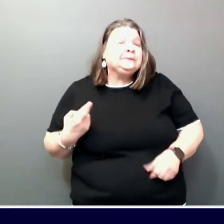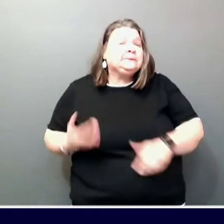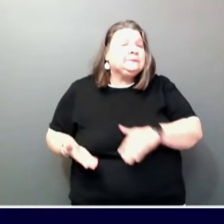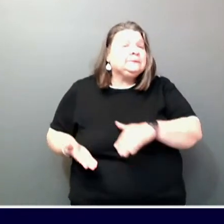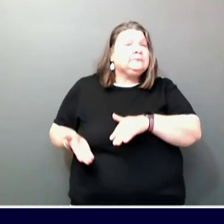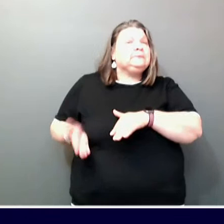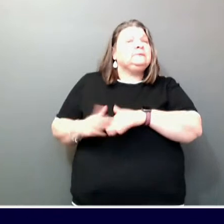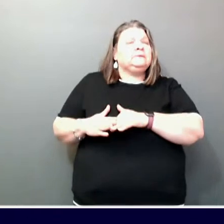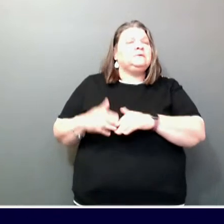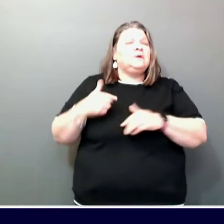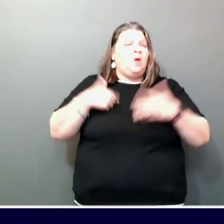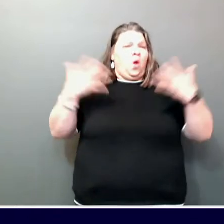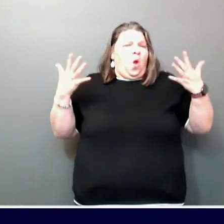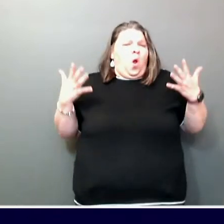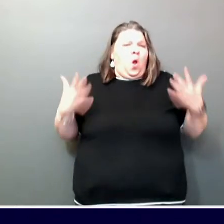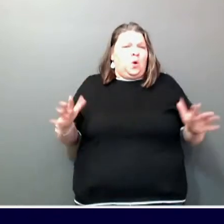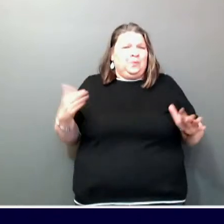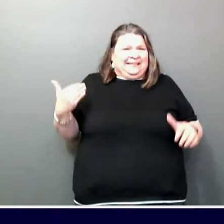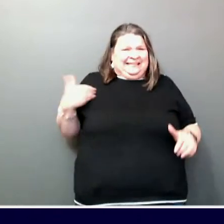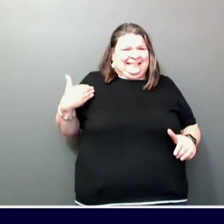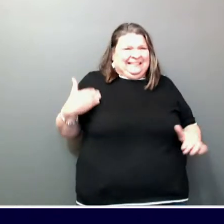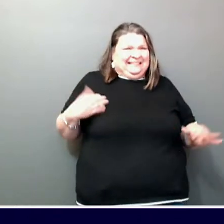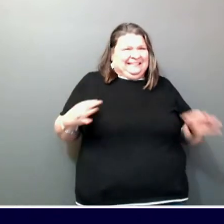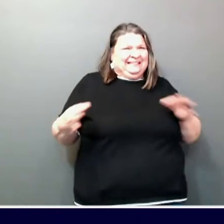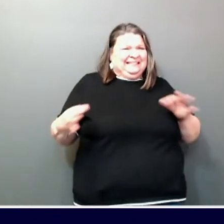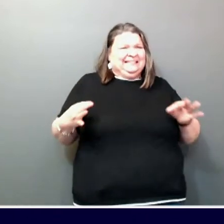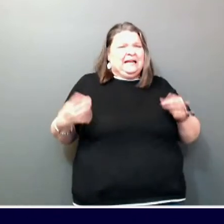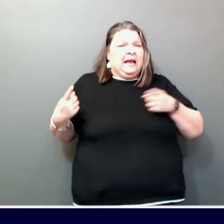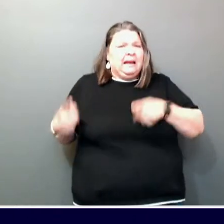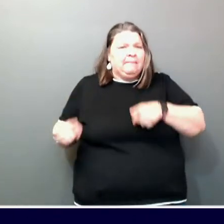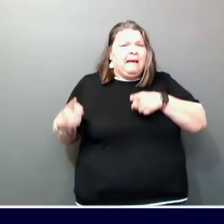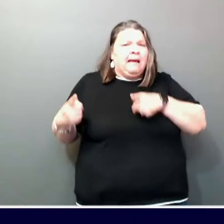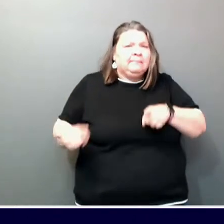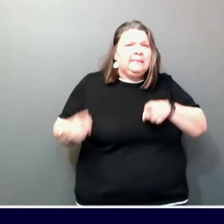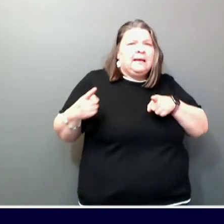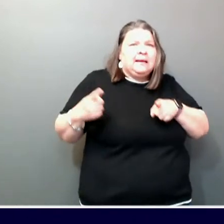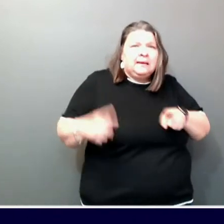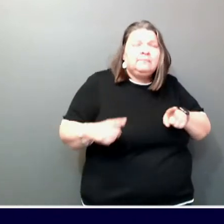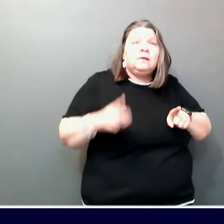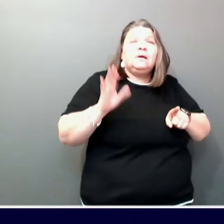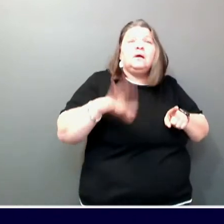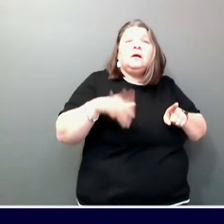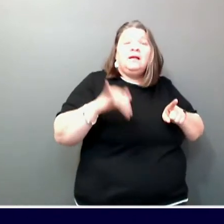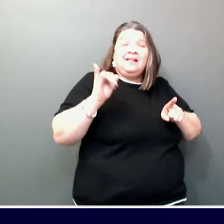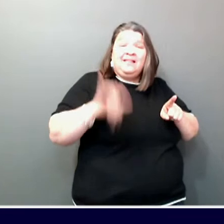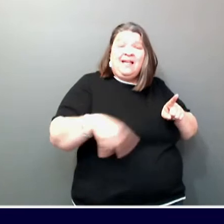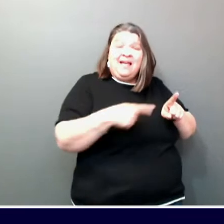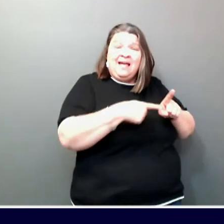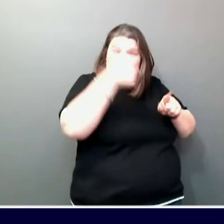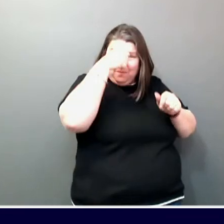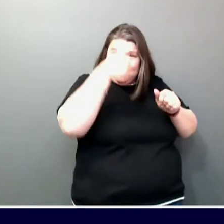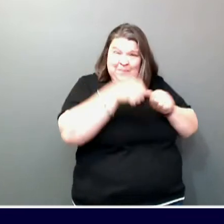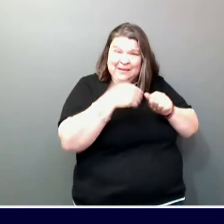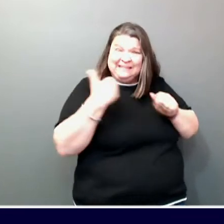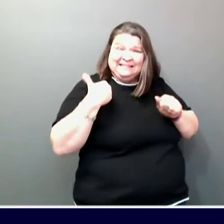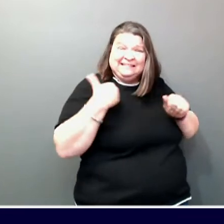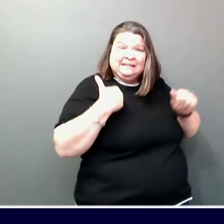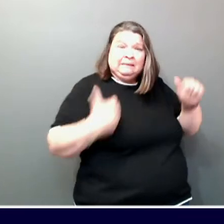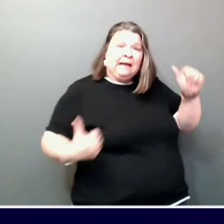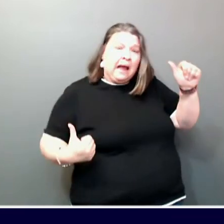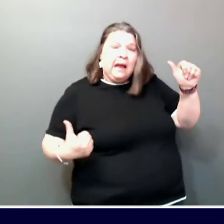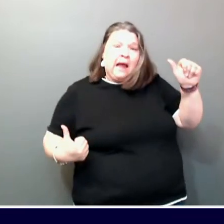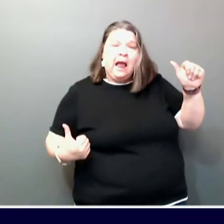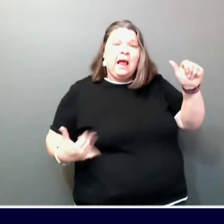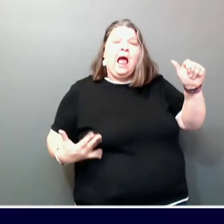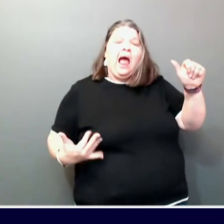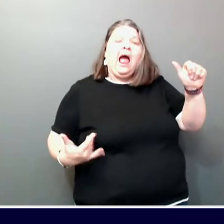Maine CDC has been working through our process of clearing out the backlog of positive test results that were